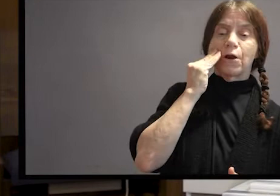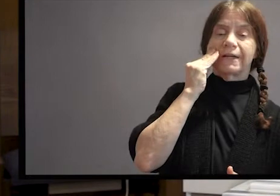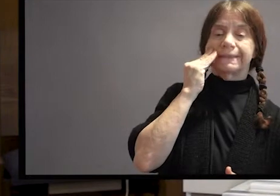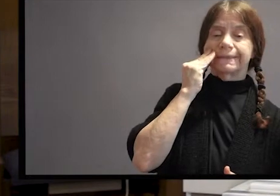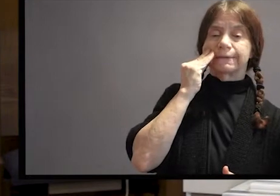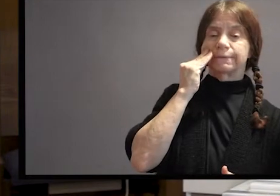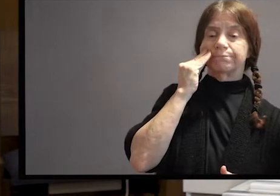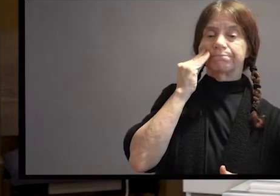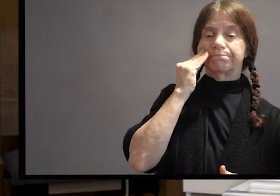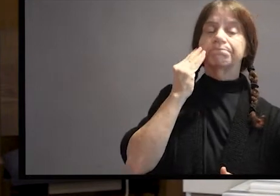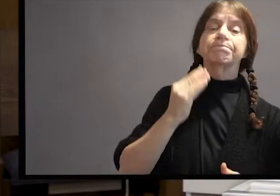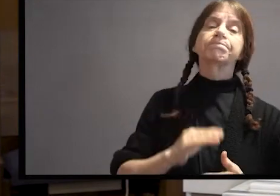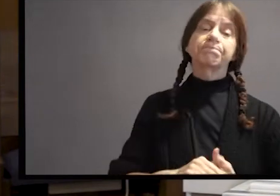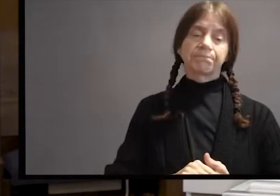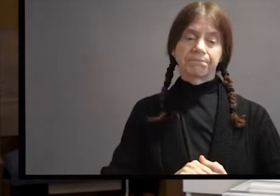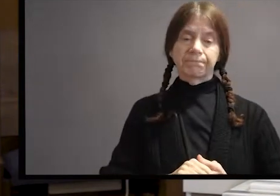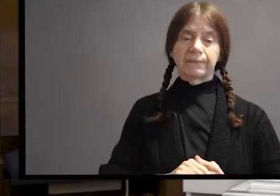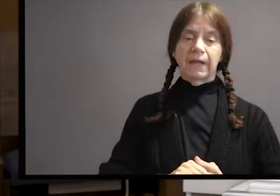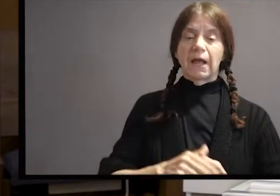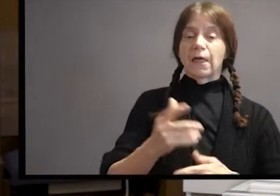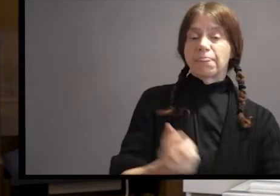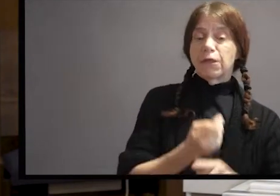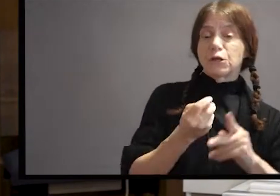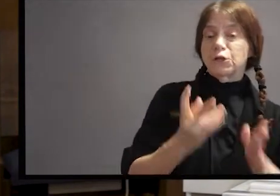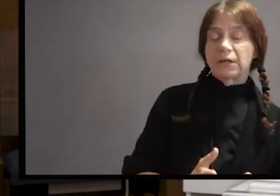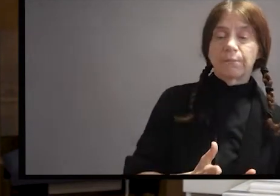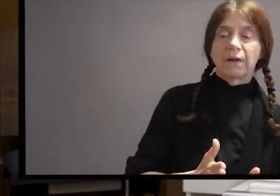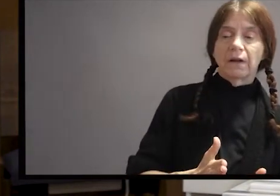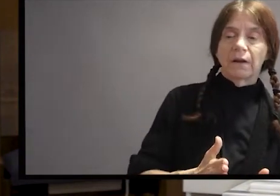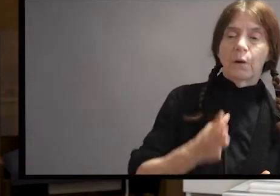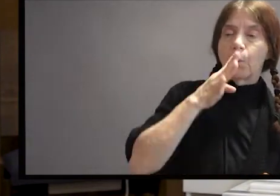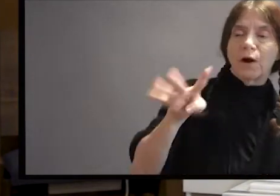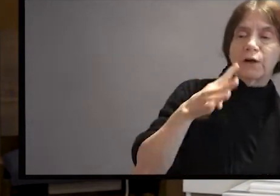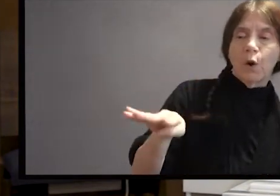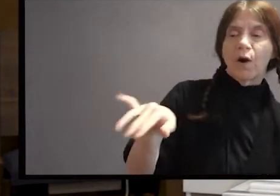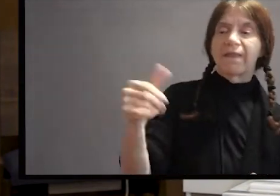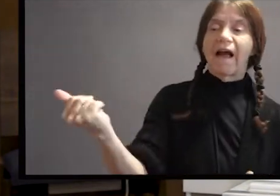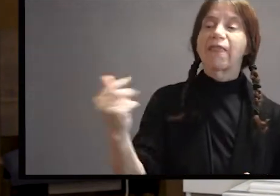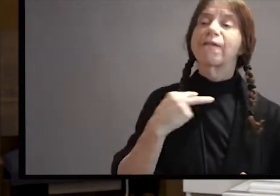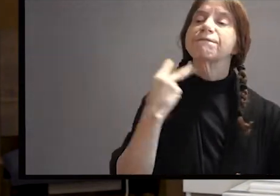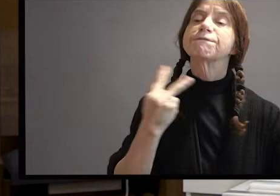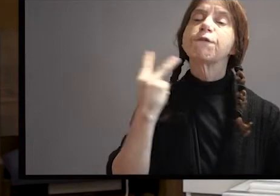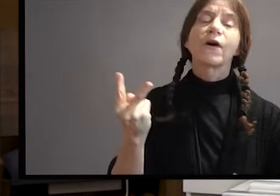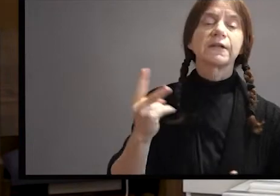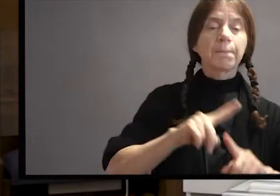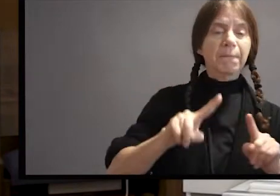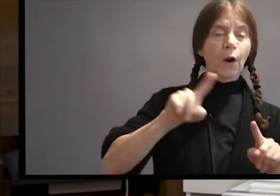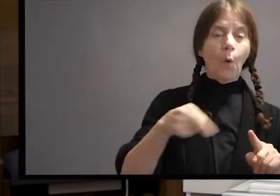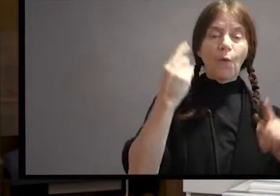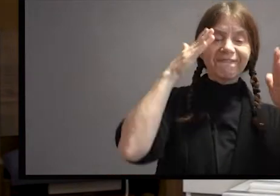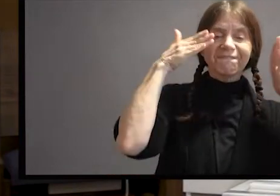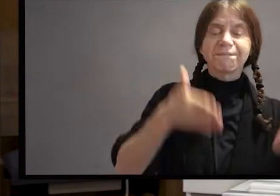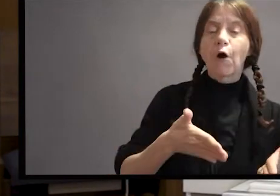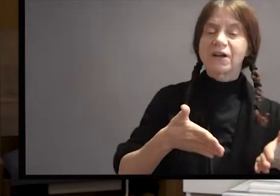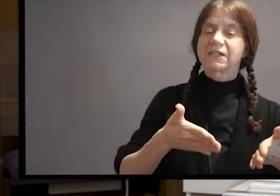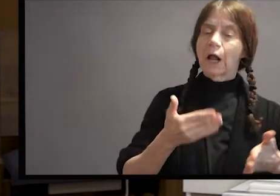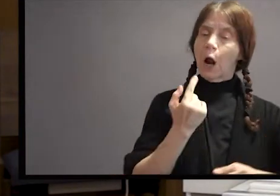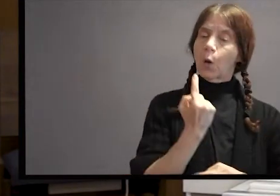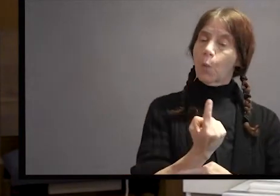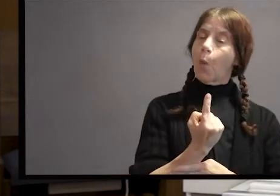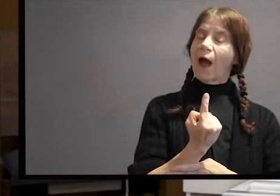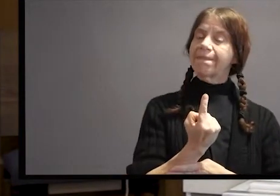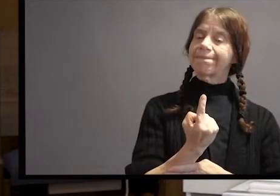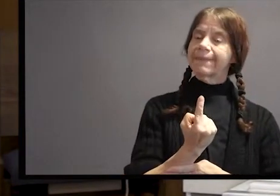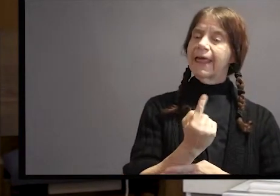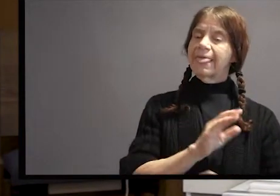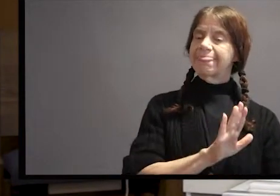time. The sheep would ignore the other voices calling throughout the sheepfold, and they would